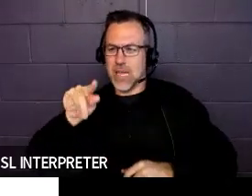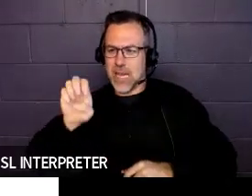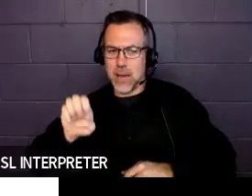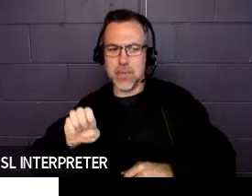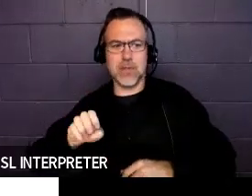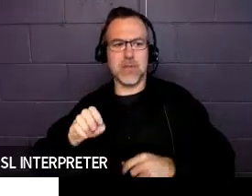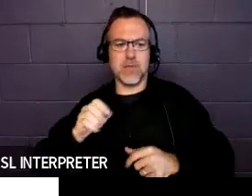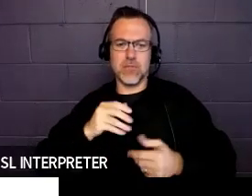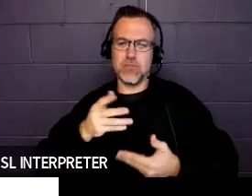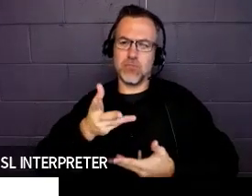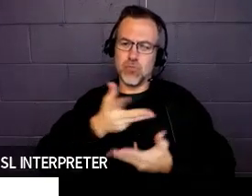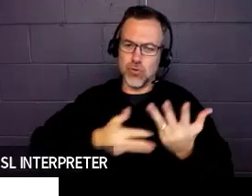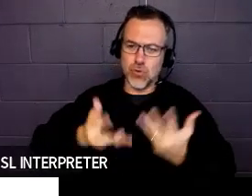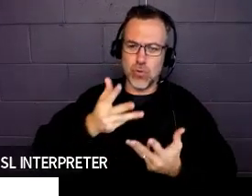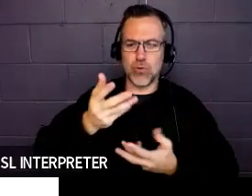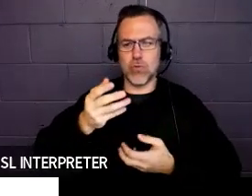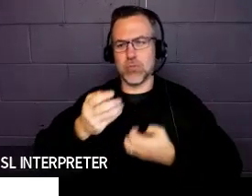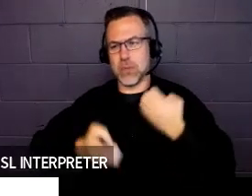broad areas.